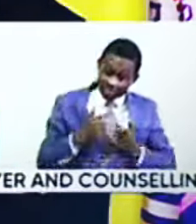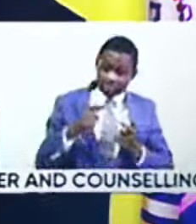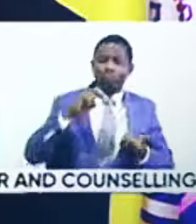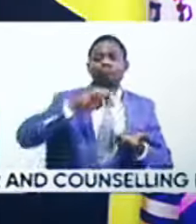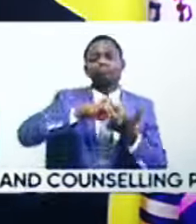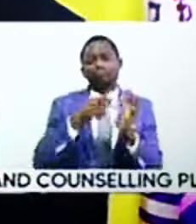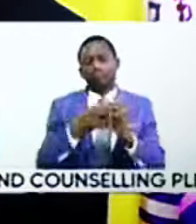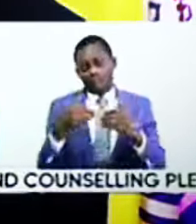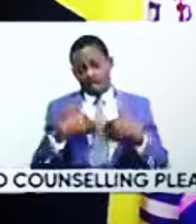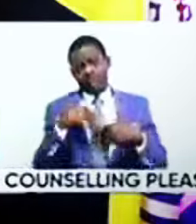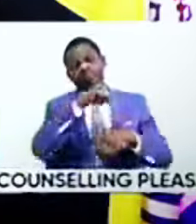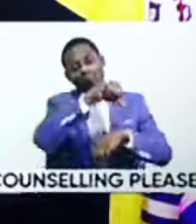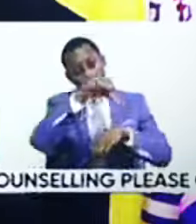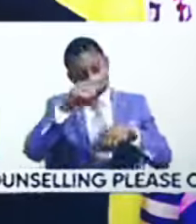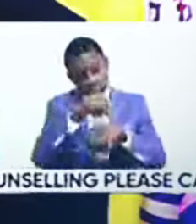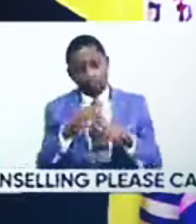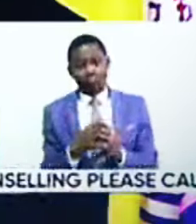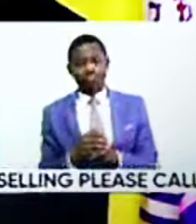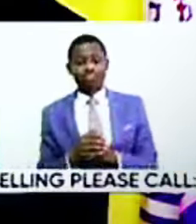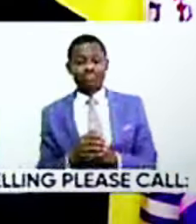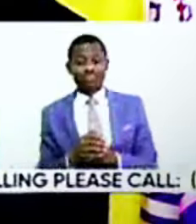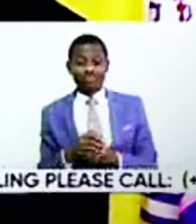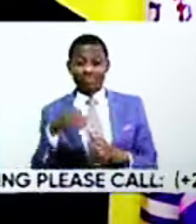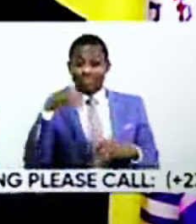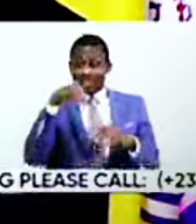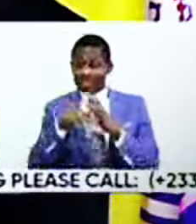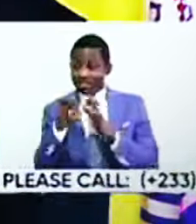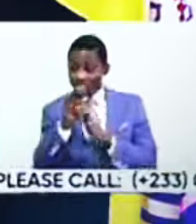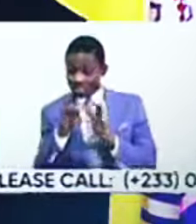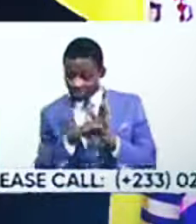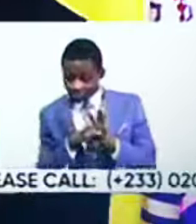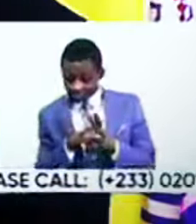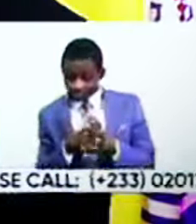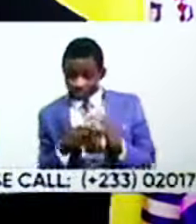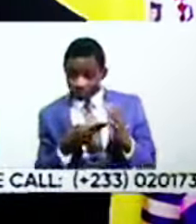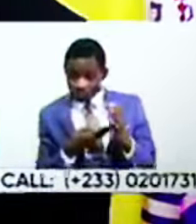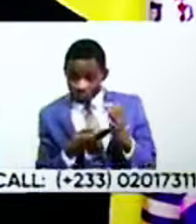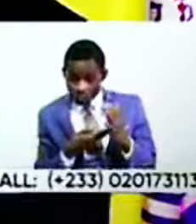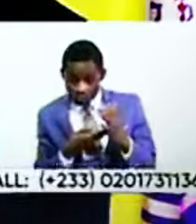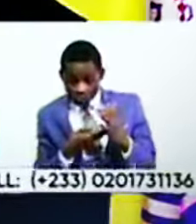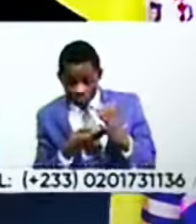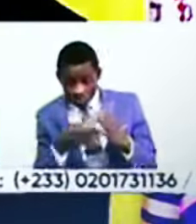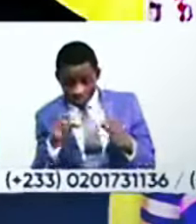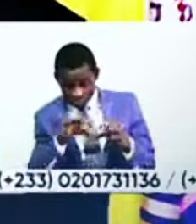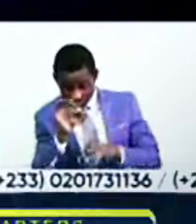The Holy Spirit is described as the Spirit of Christ, and this Spirit of Christ is in you.